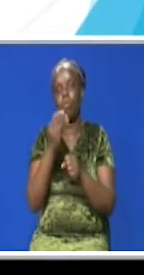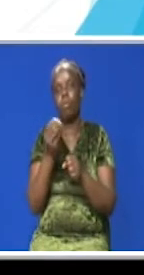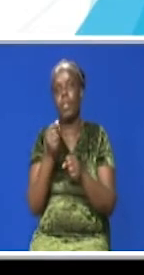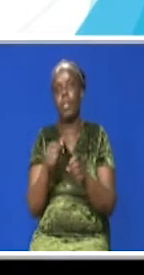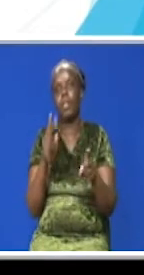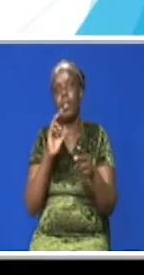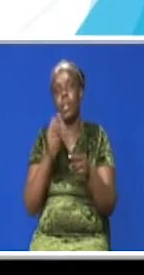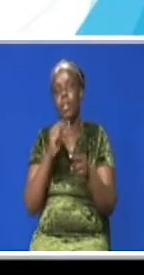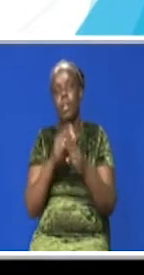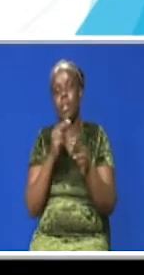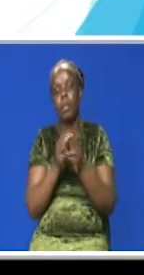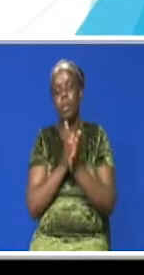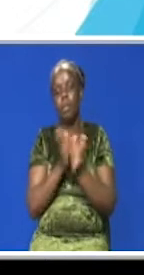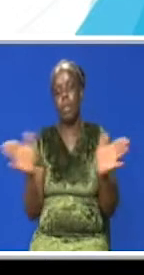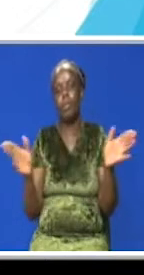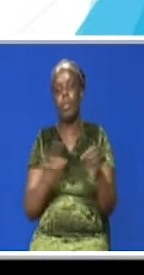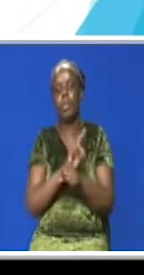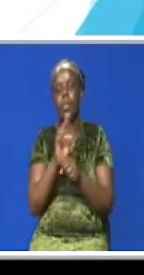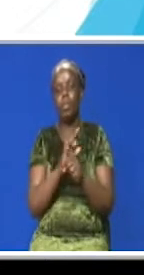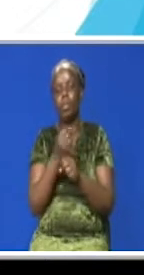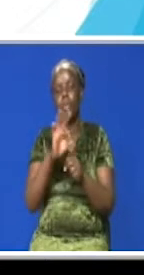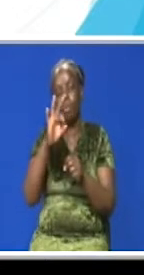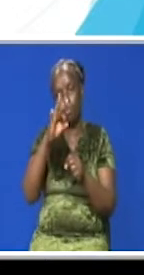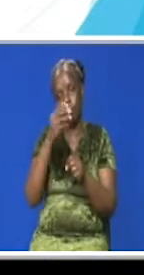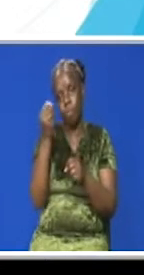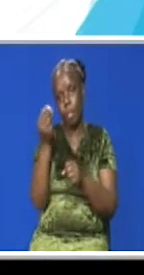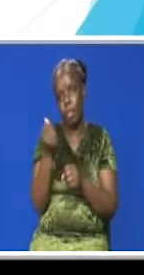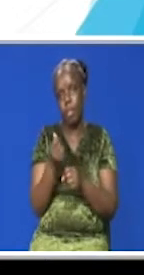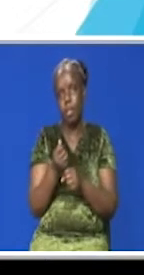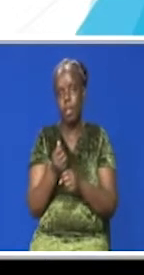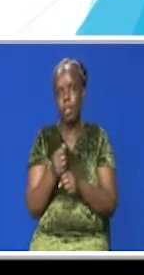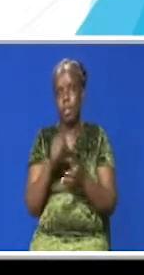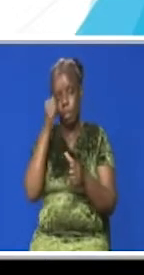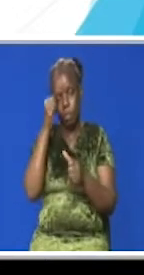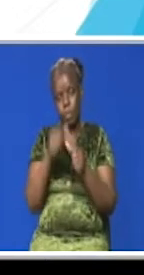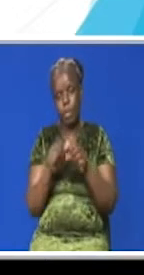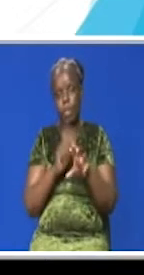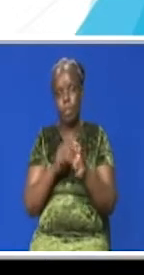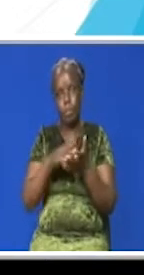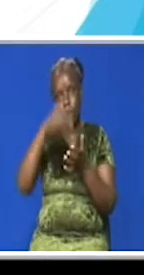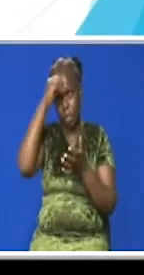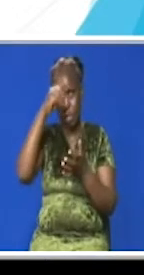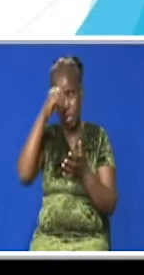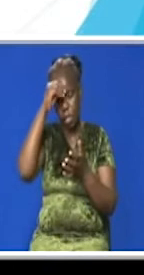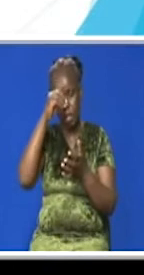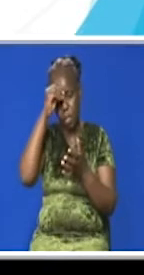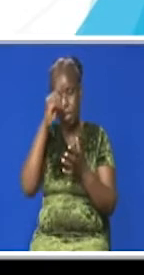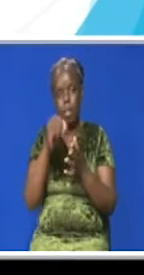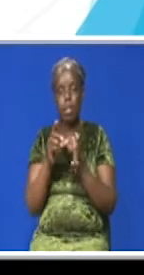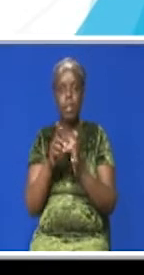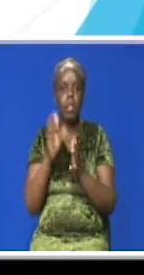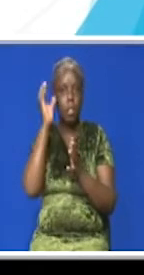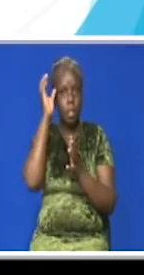as public expenditure. Remember, when we were learning the concept